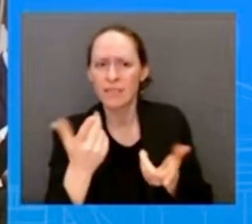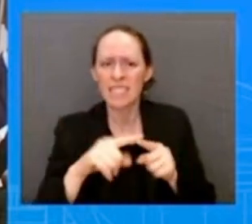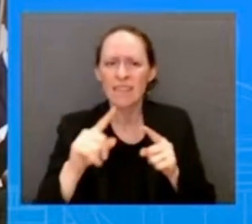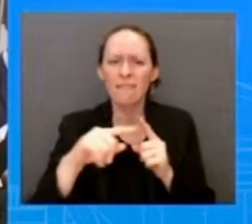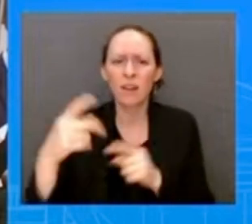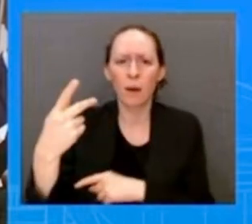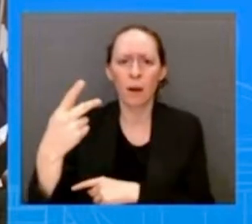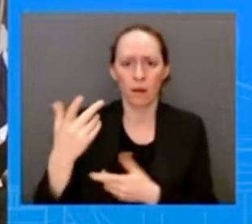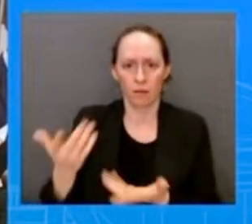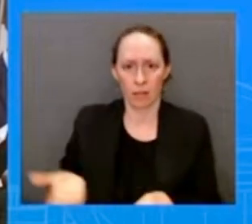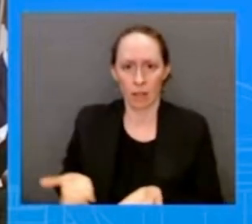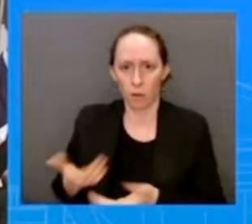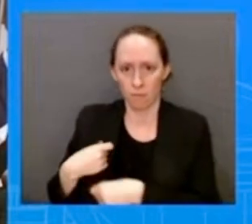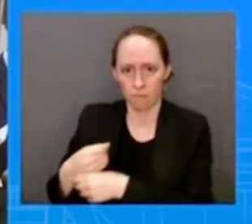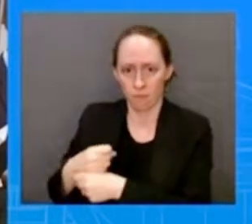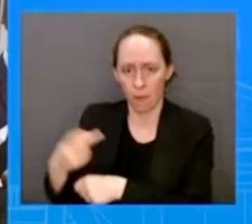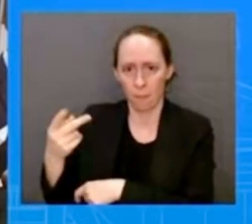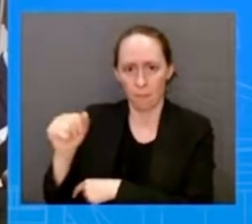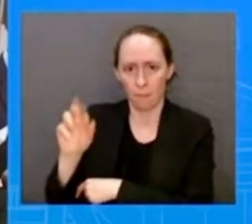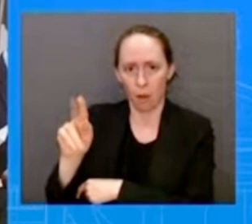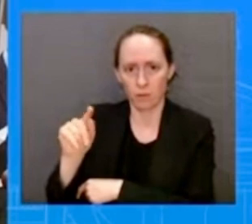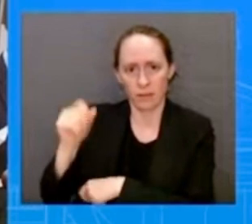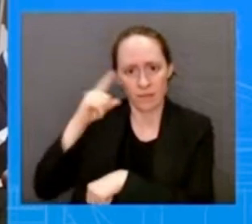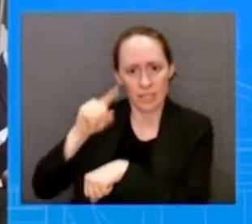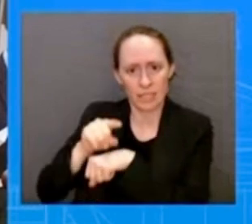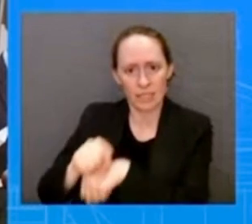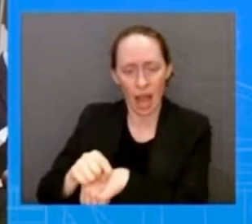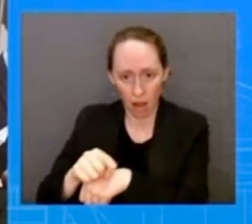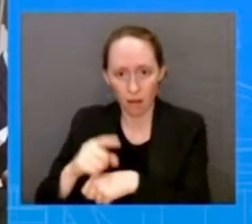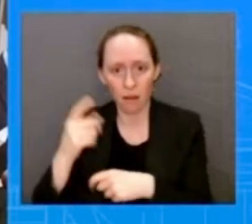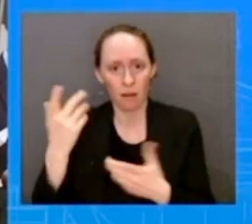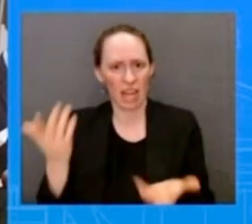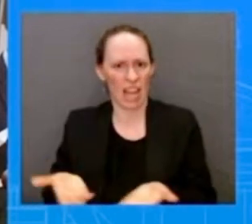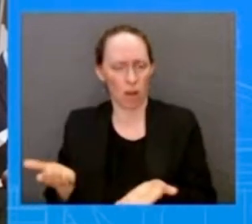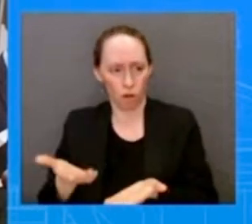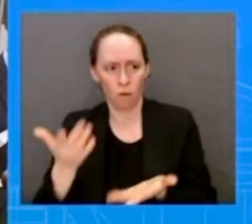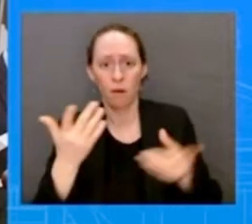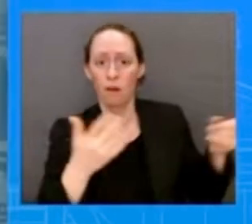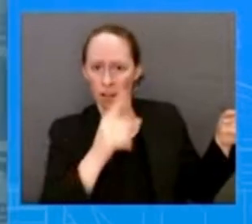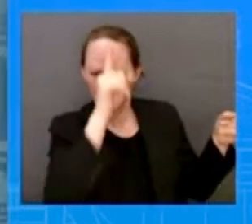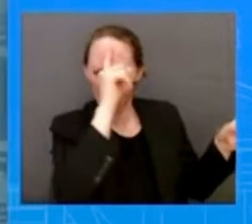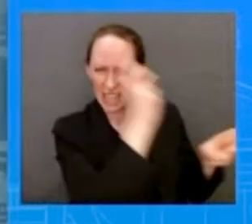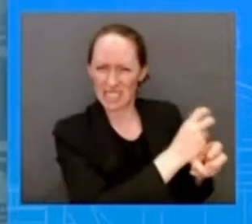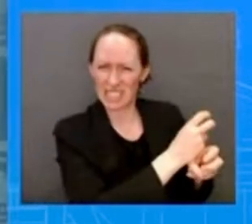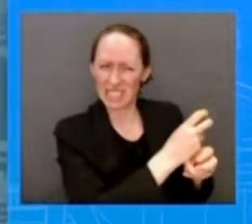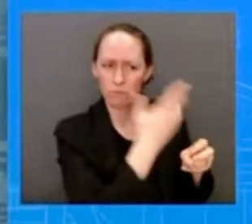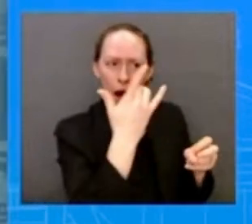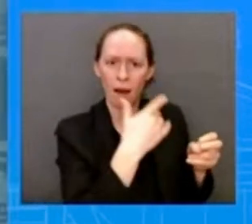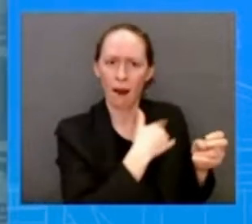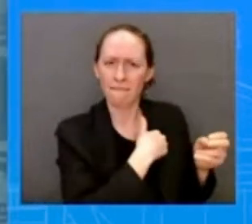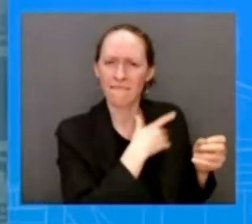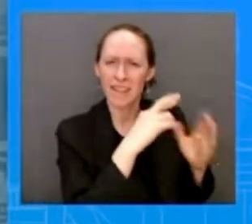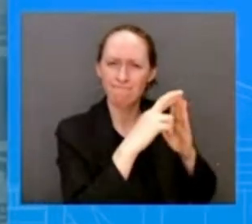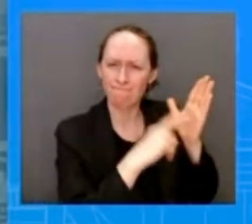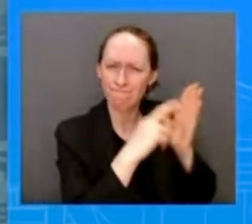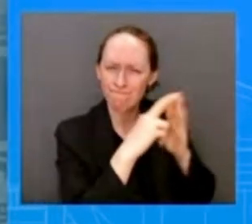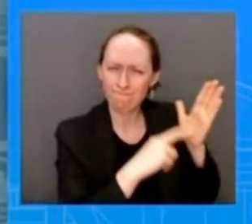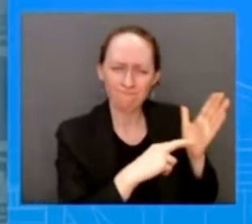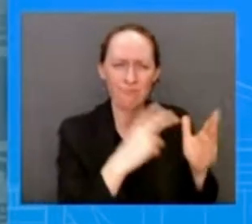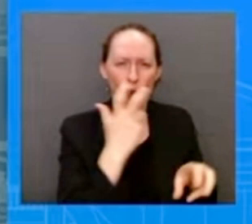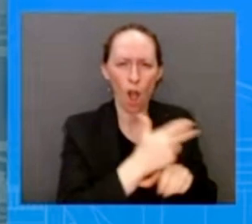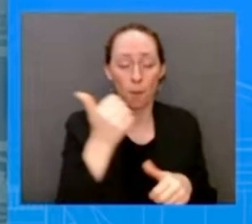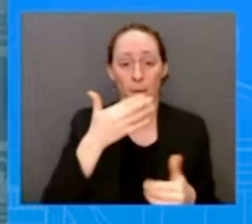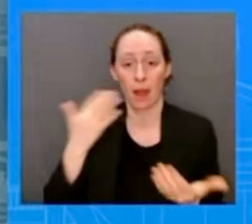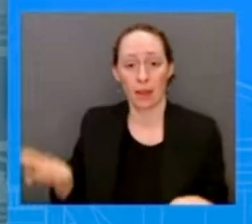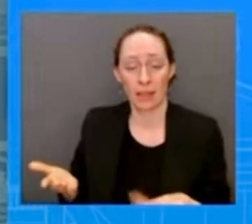of regulatory and other issues, and so it might come here. We'll have a full readout of the meeting after it's over. Again, clearly they're going to